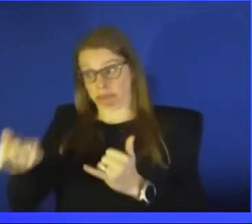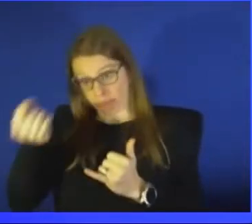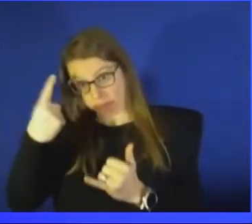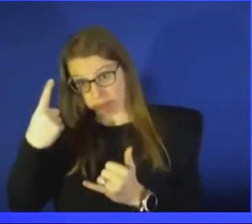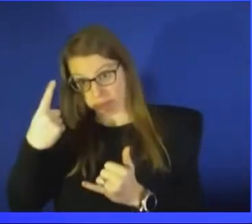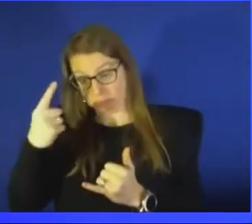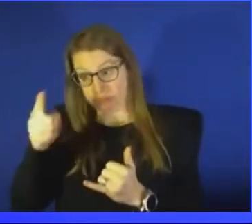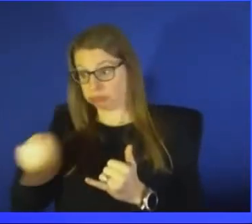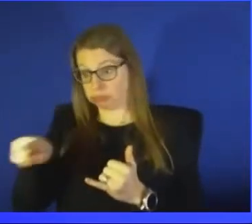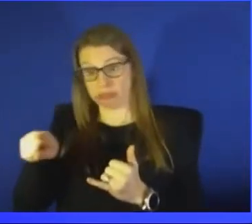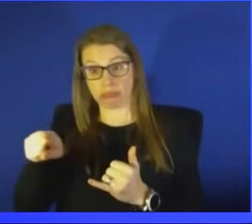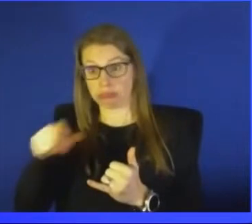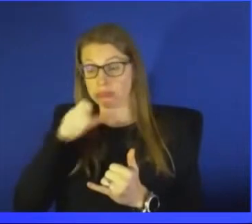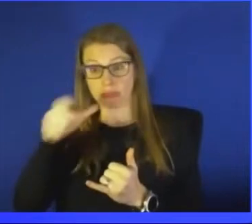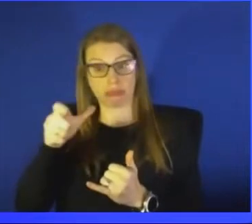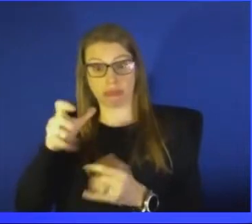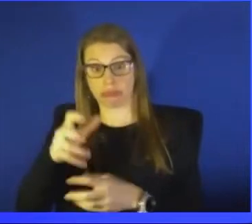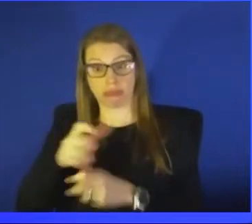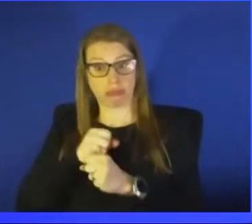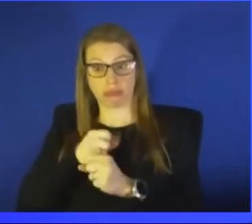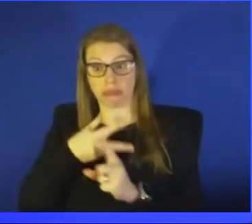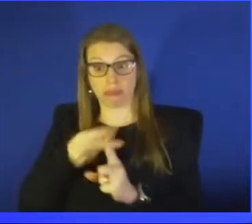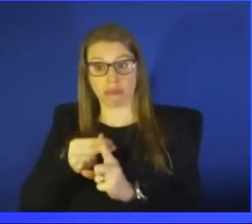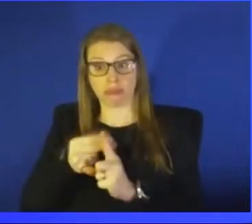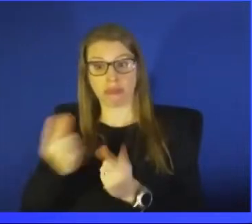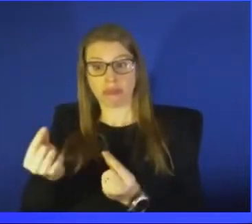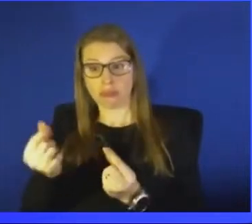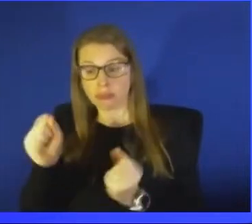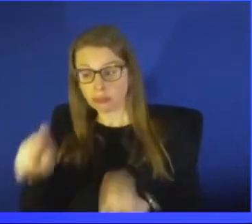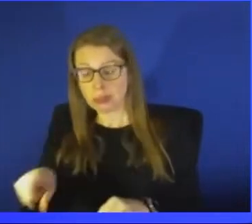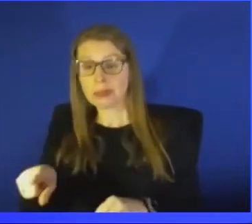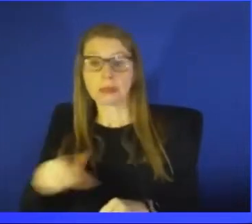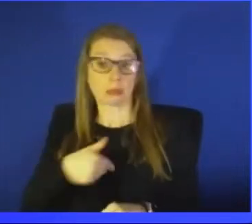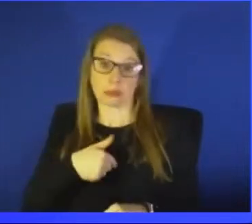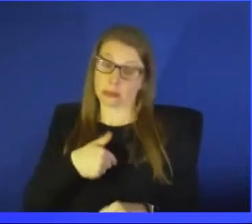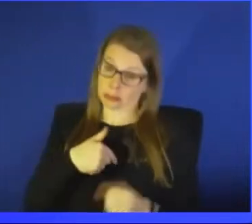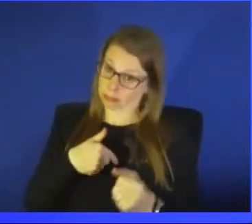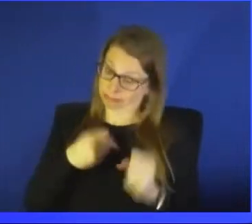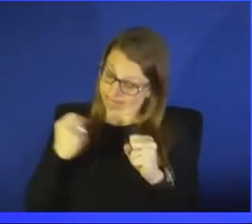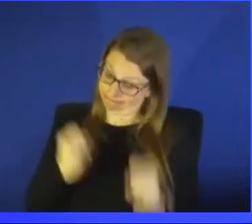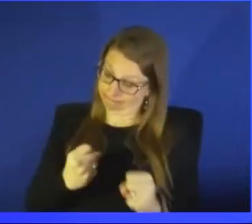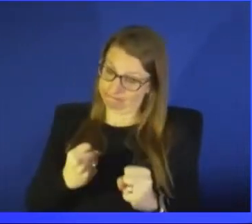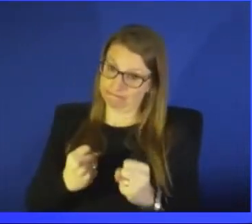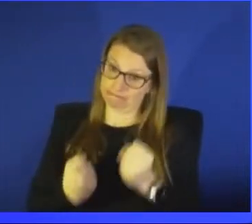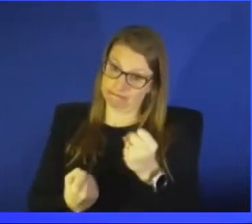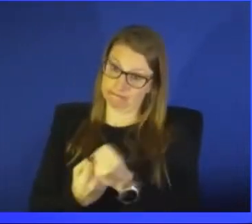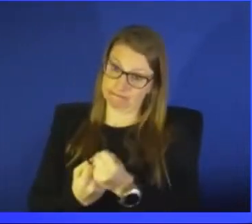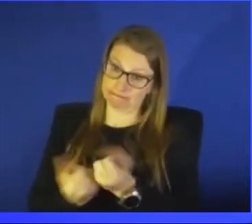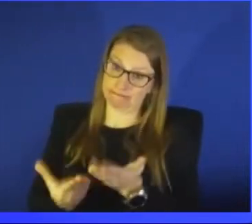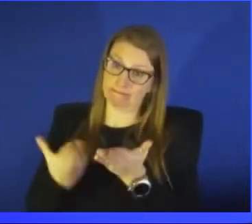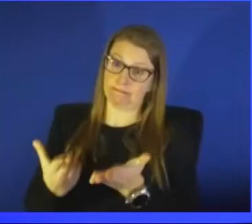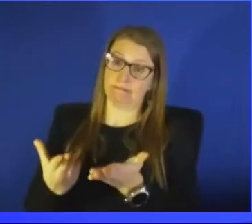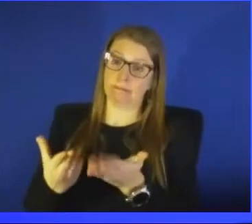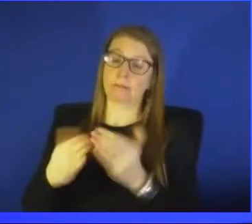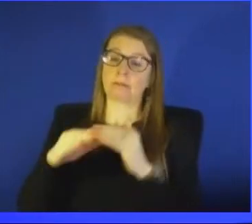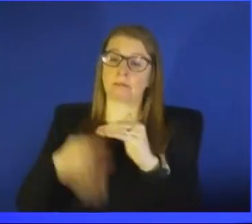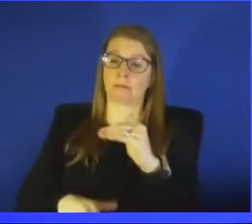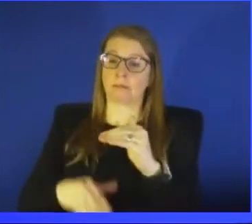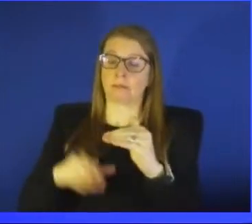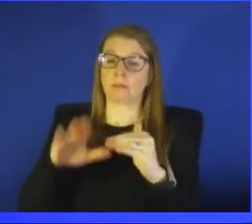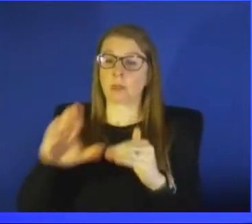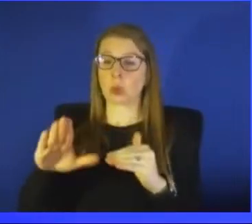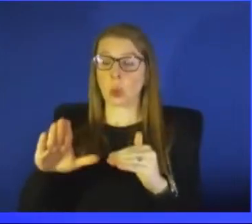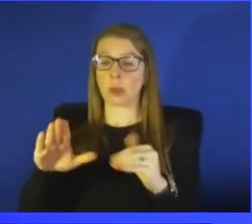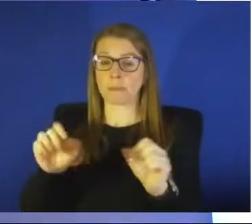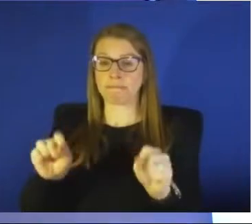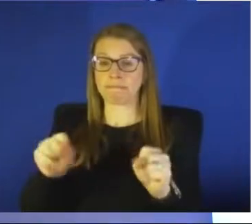get vaccinated and wondering what they could have done, I'm certainly a proponent of trying to reduce your risk of going to the hospital and ICU as much as possible.